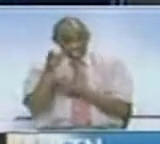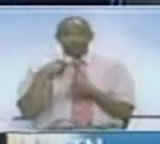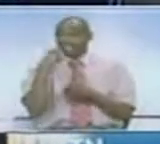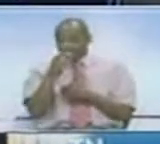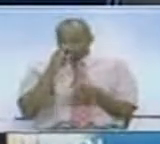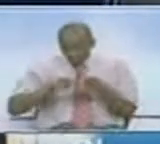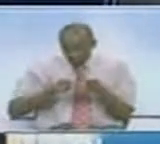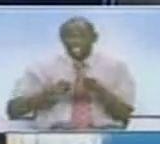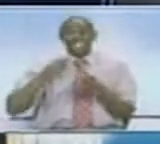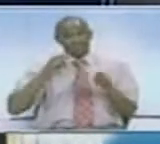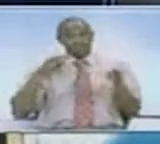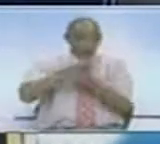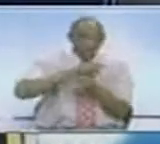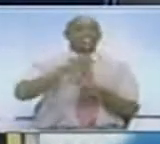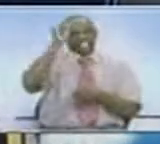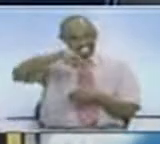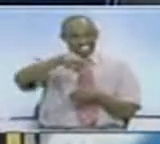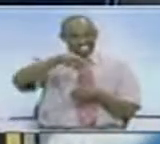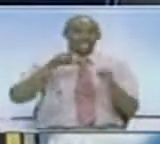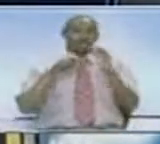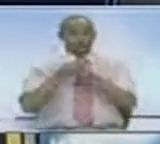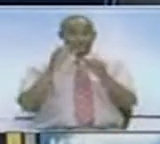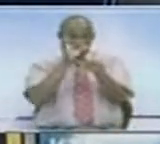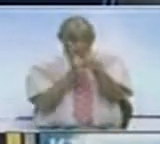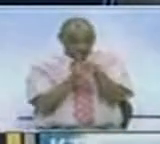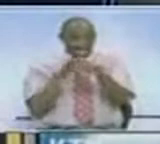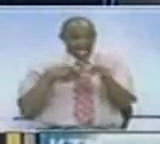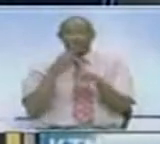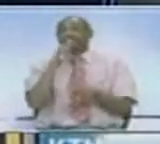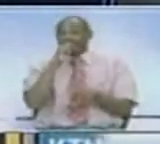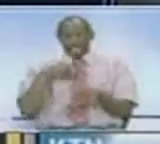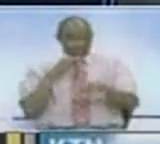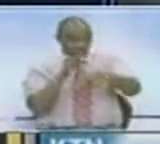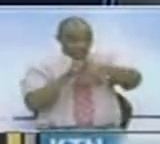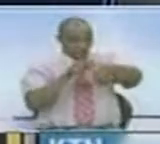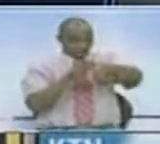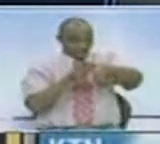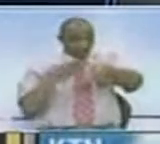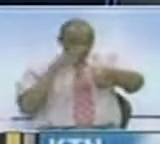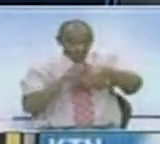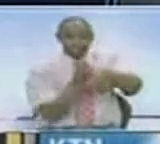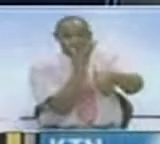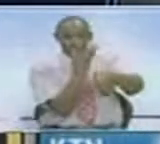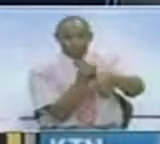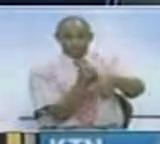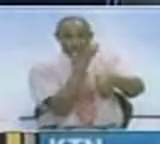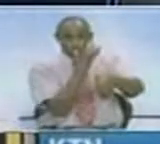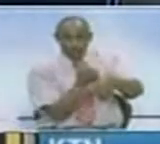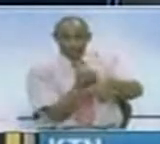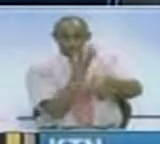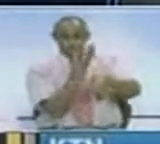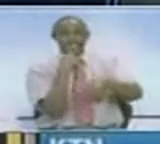then transmits that data to a wristwatch, which is being worn by the referee, and it produces a buzzing sound. And,